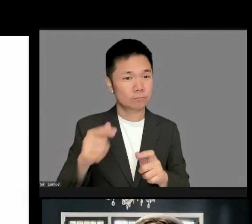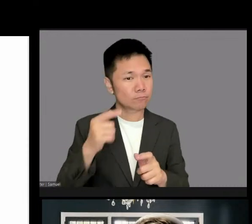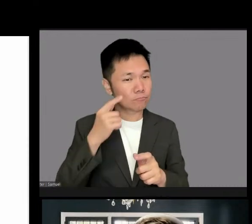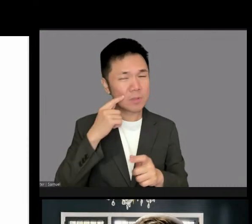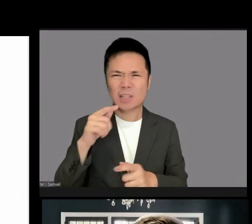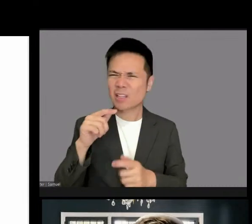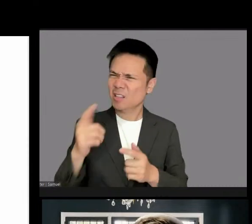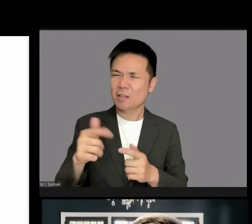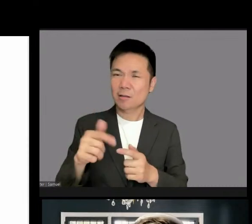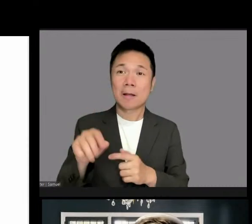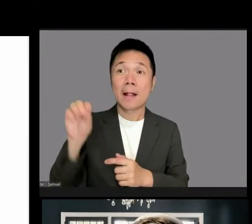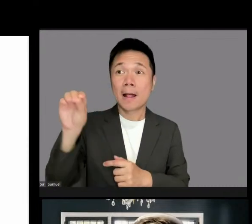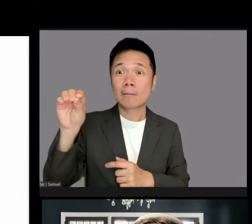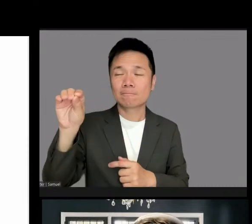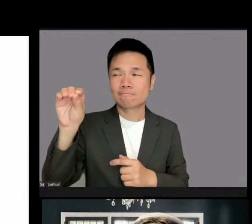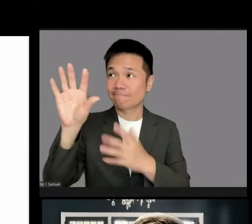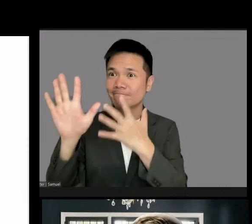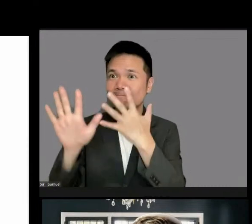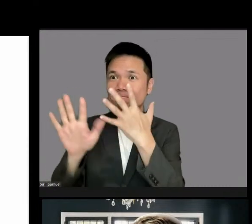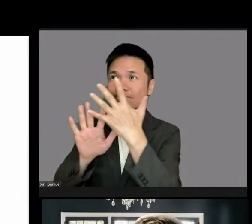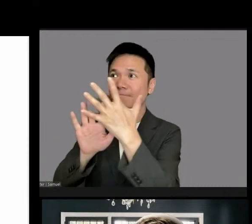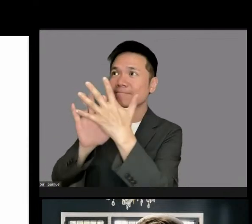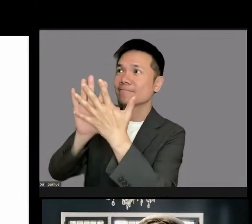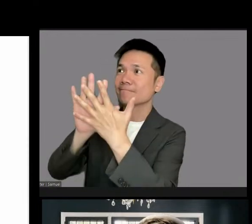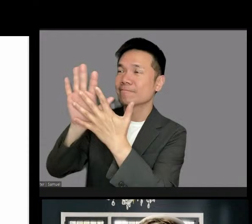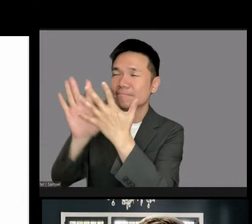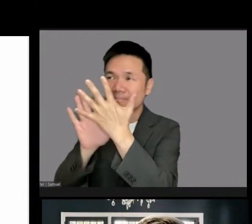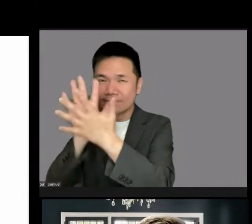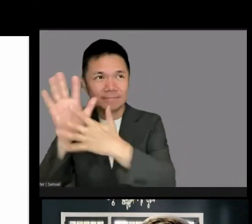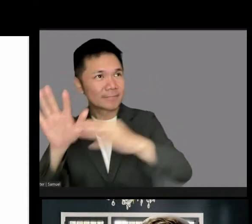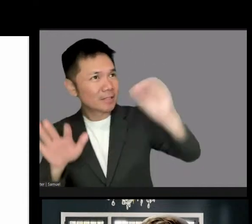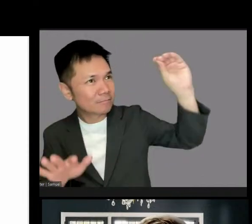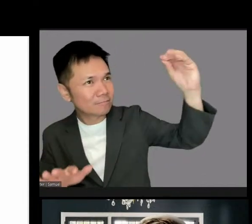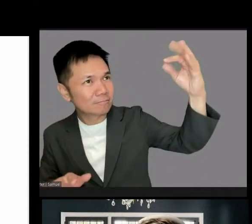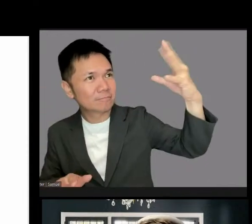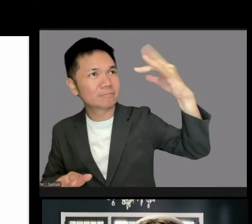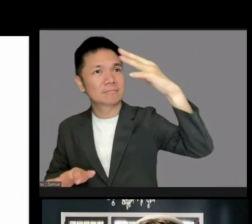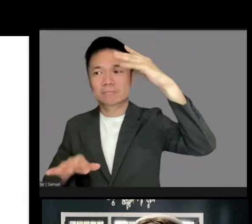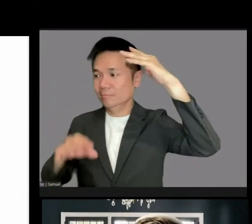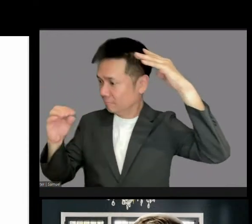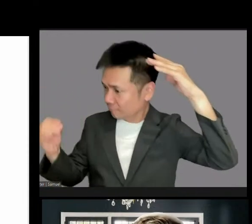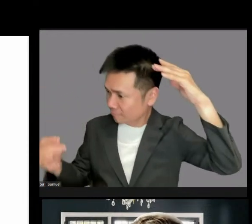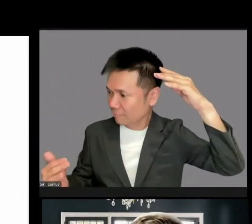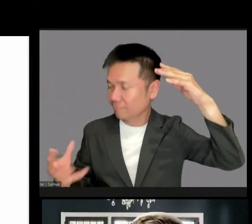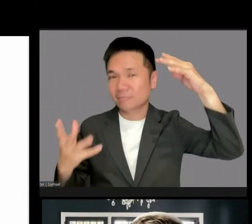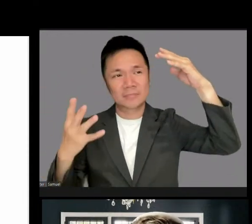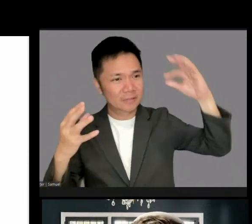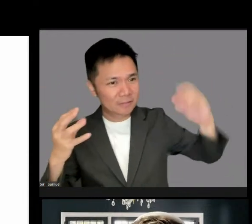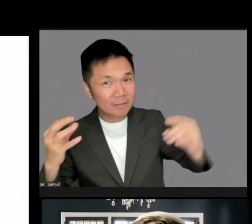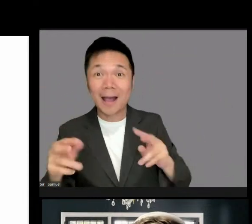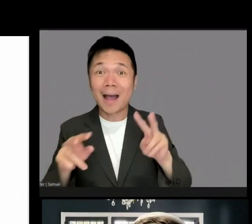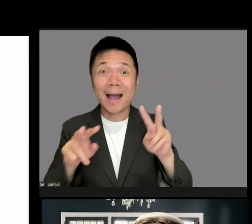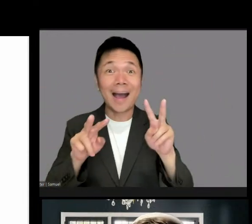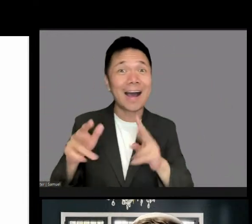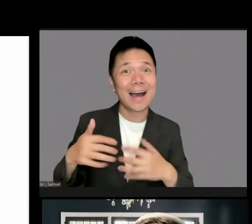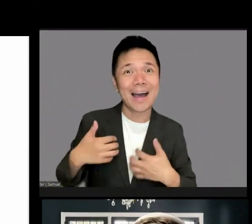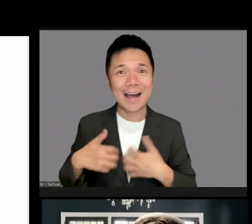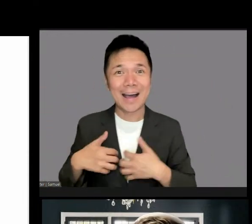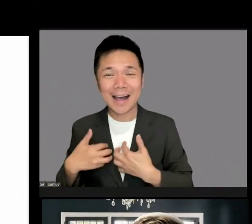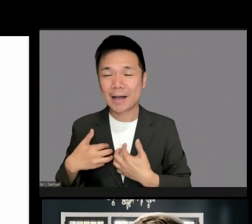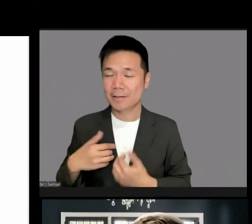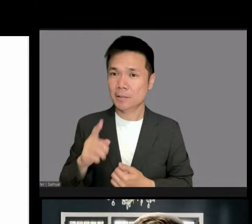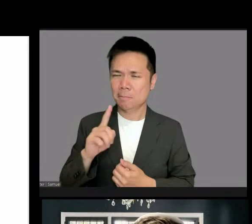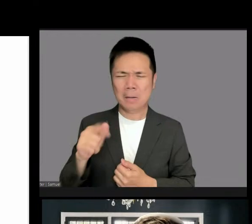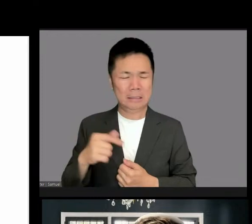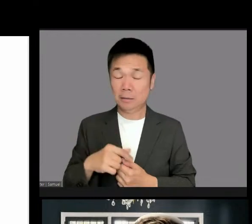other different moving aspects on their website. And while these can be fun, they can also be really